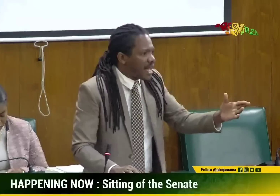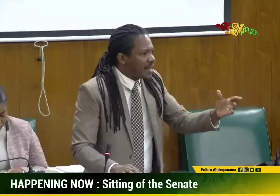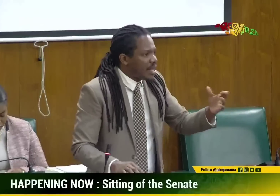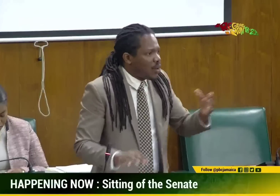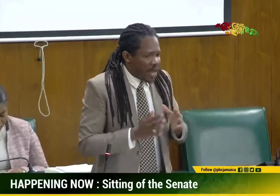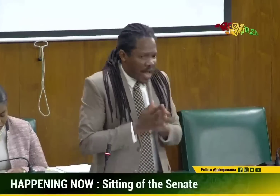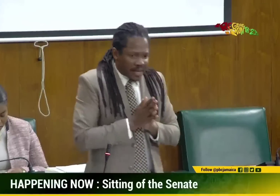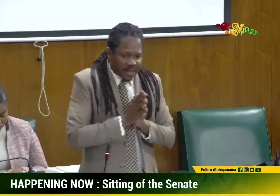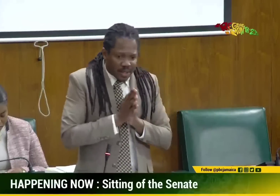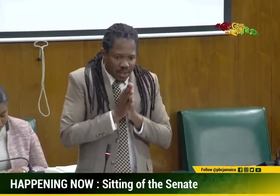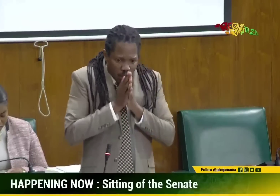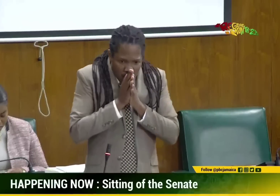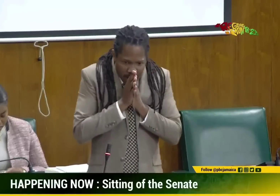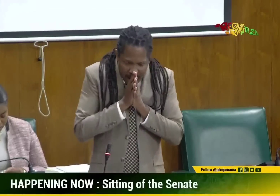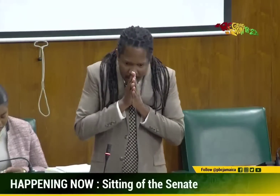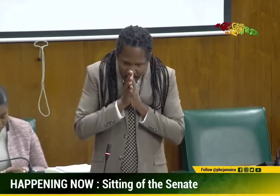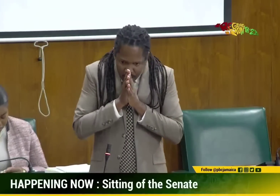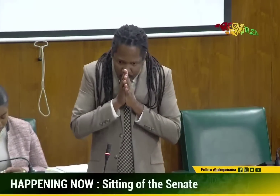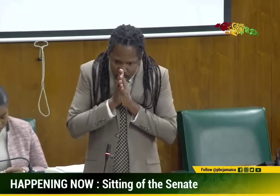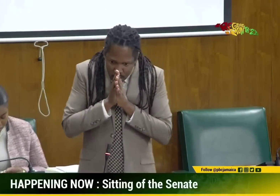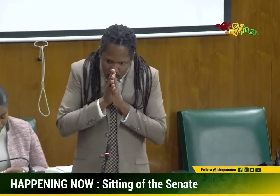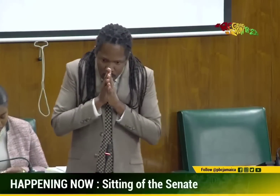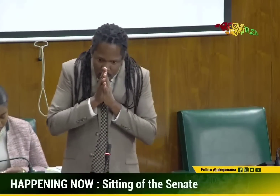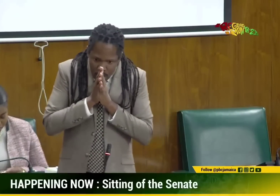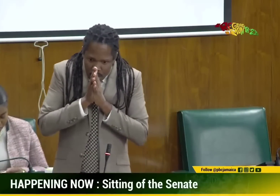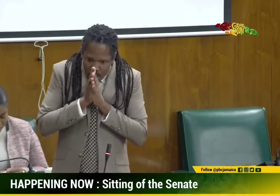of it. Hold on.